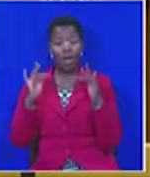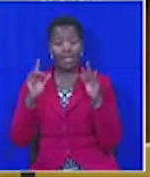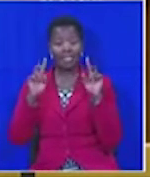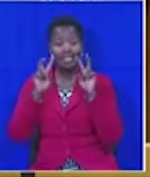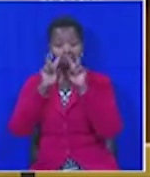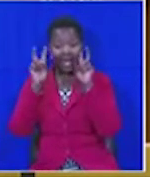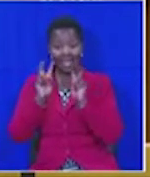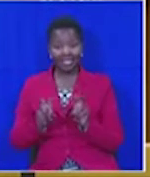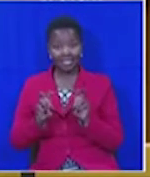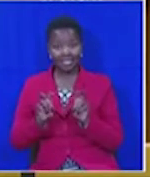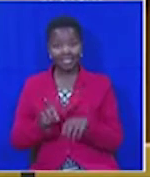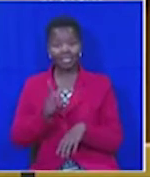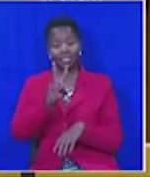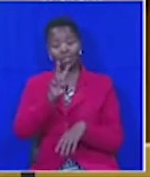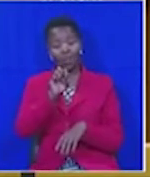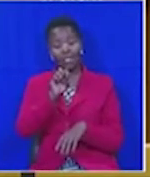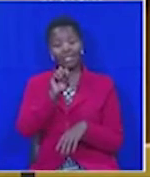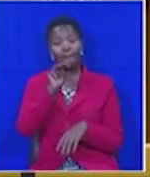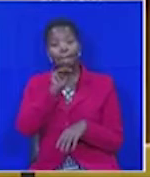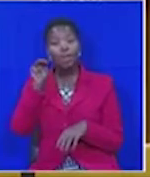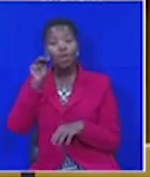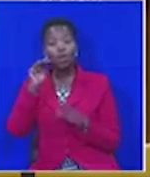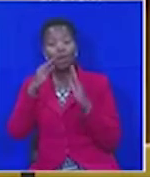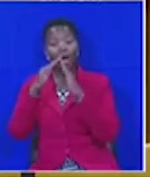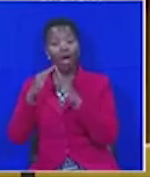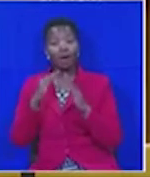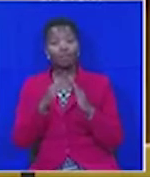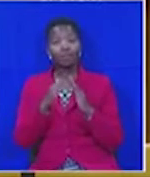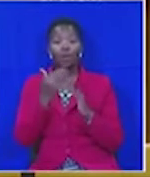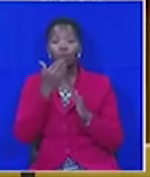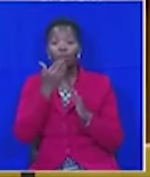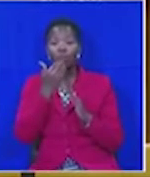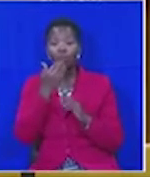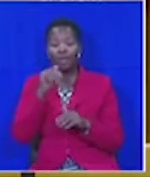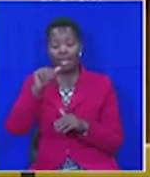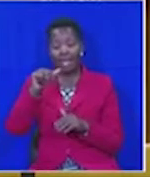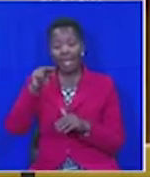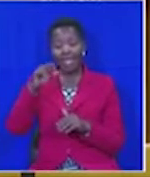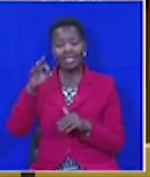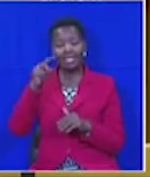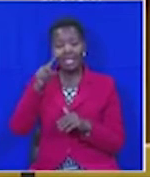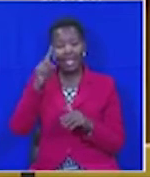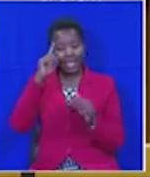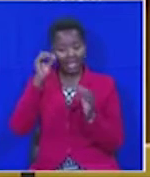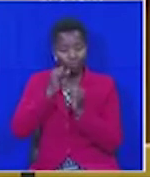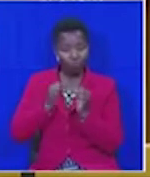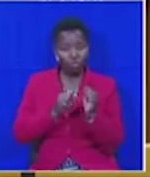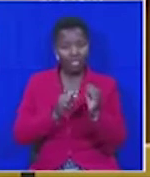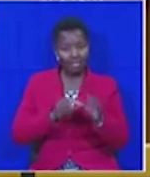million houses because of the ANC strategy of inclusivity and